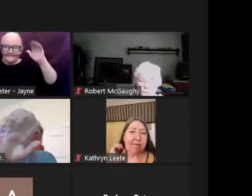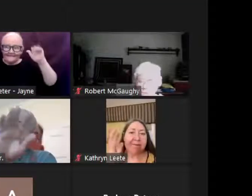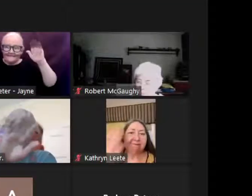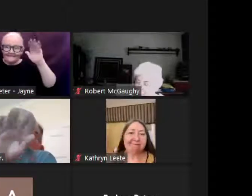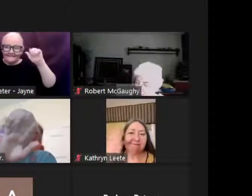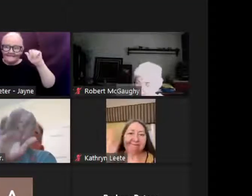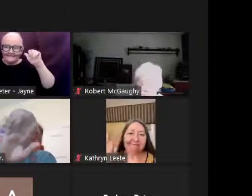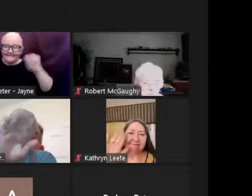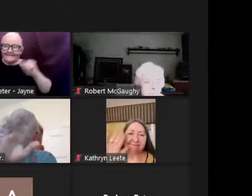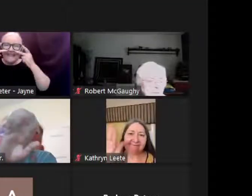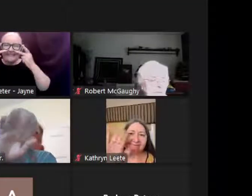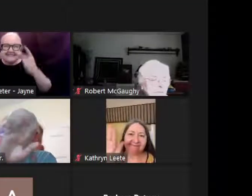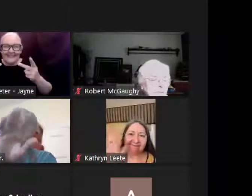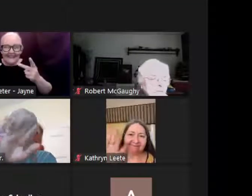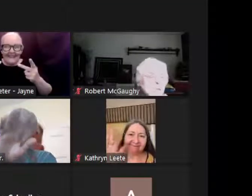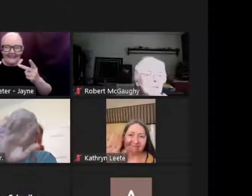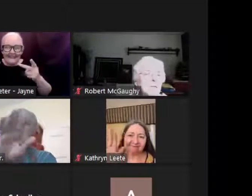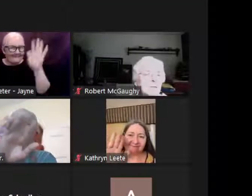Yay!